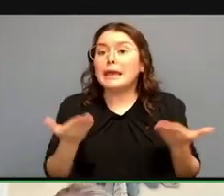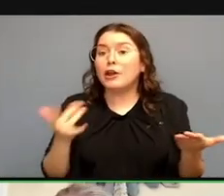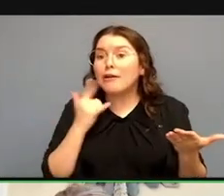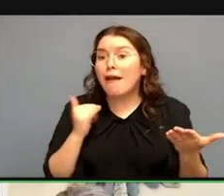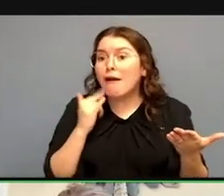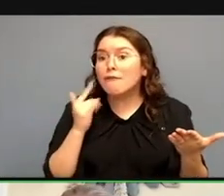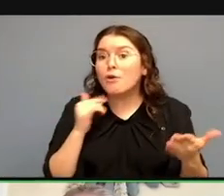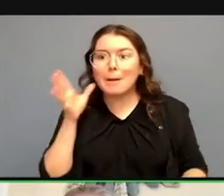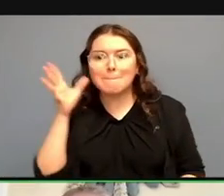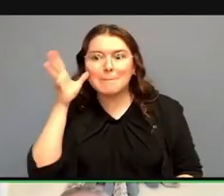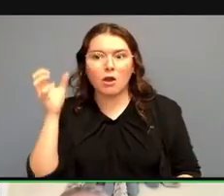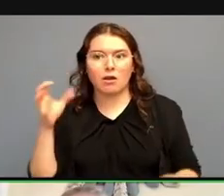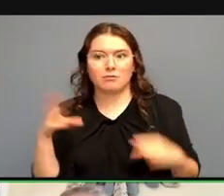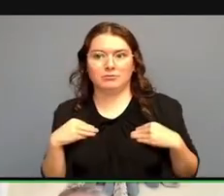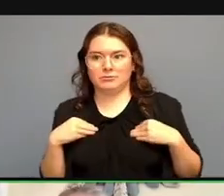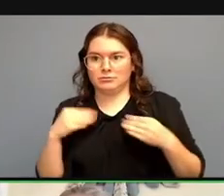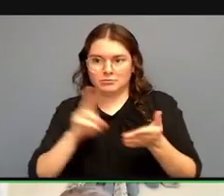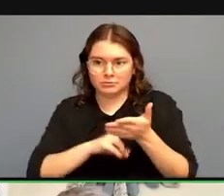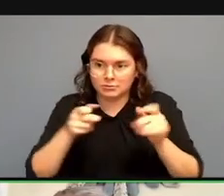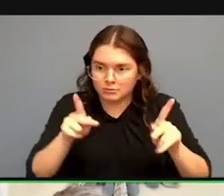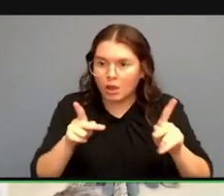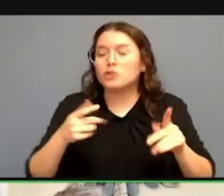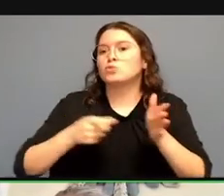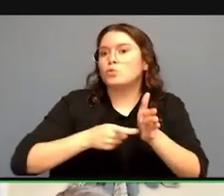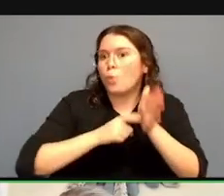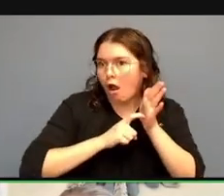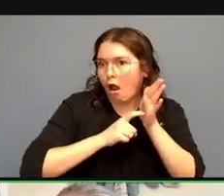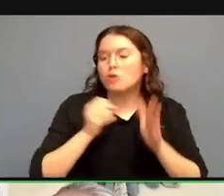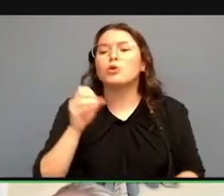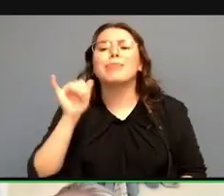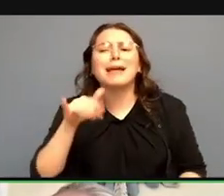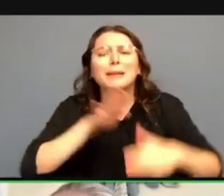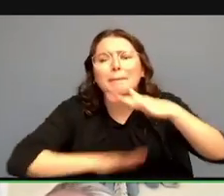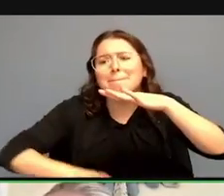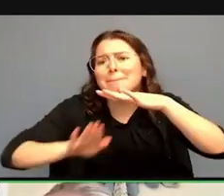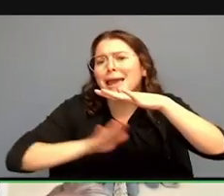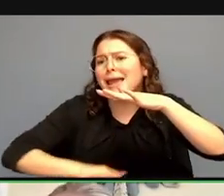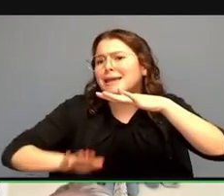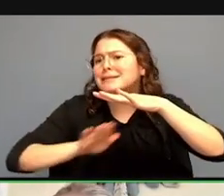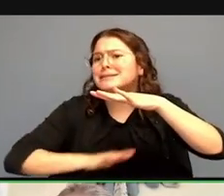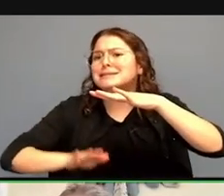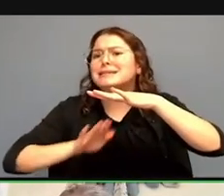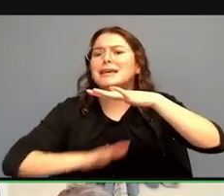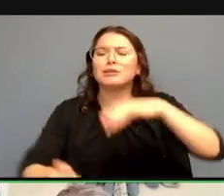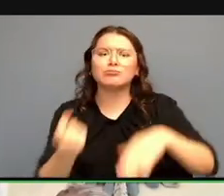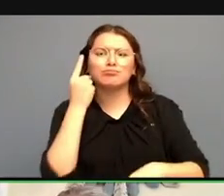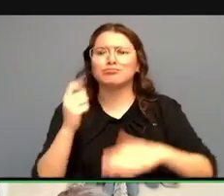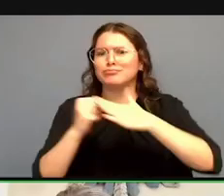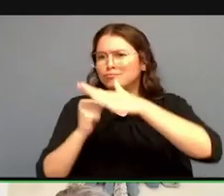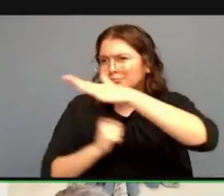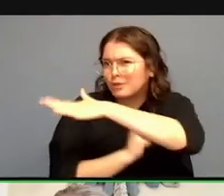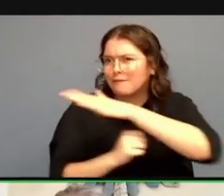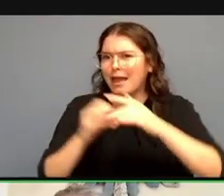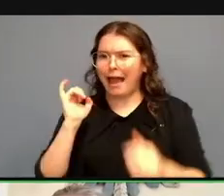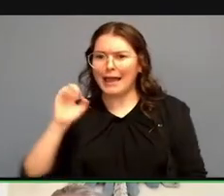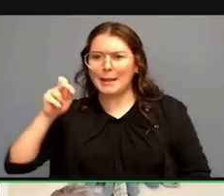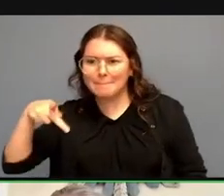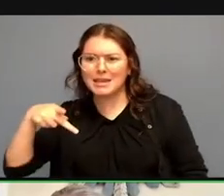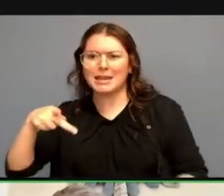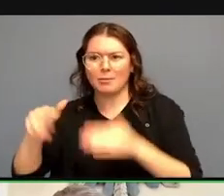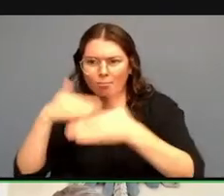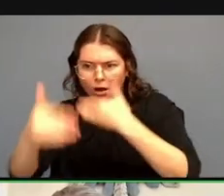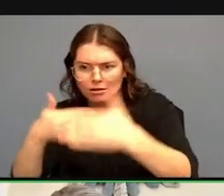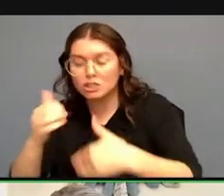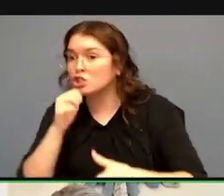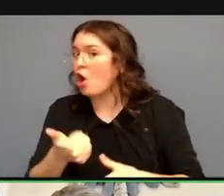is required. So that is the basic fundamentals of the IEP process. It's not a